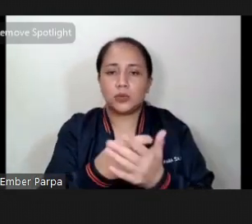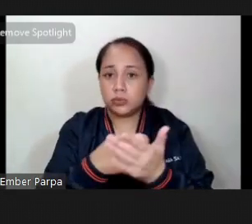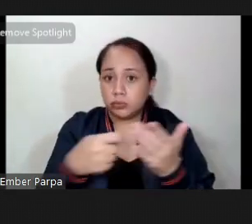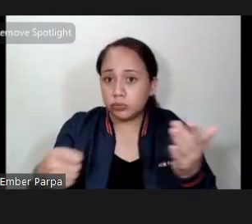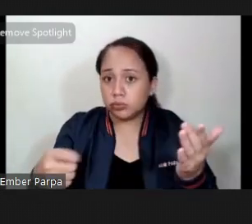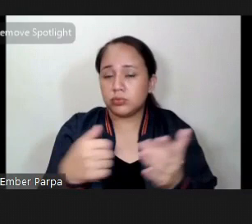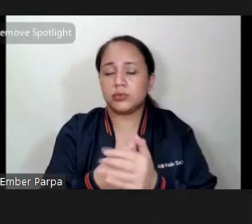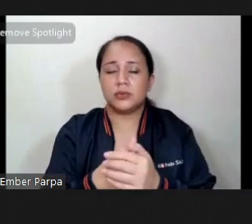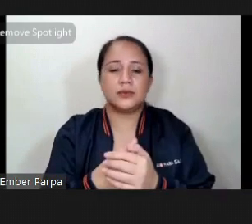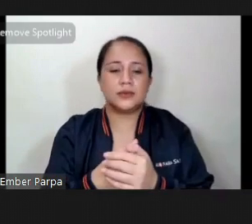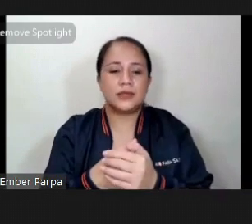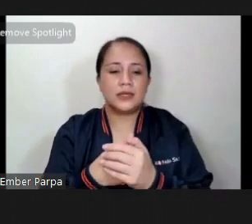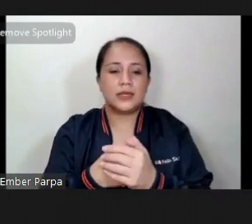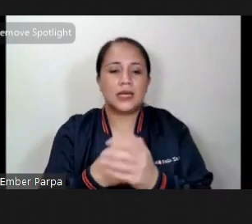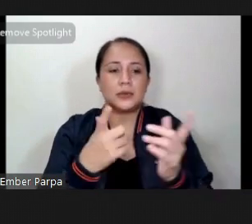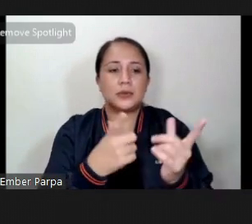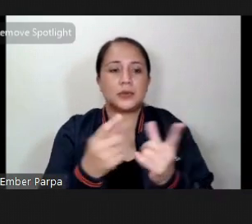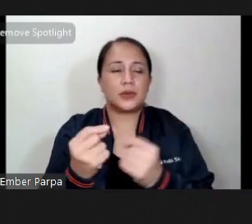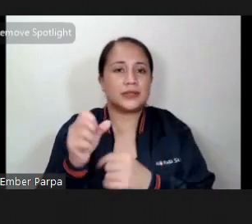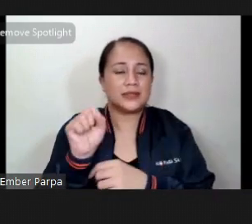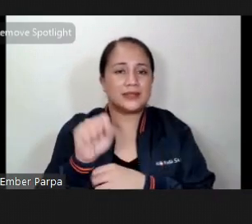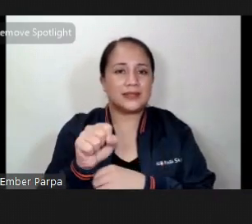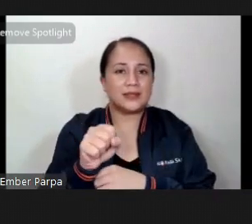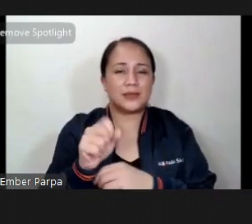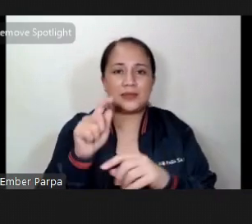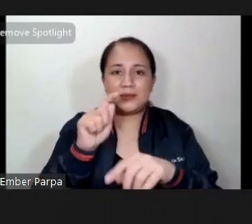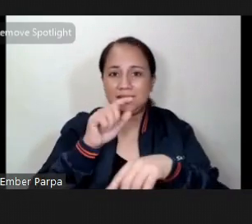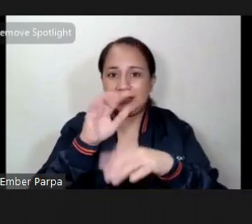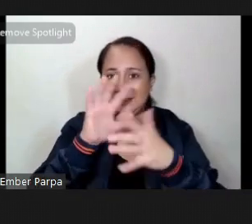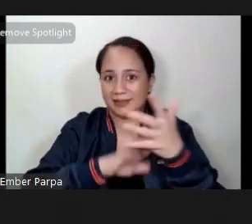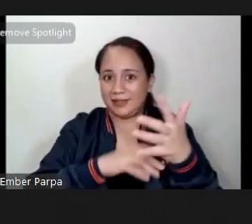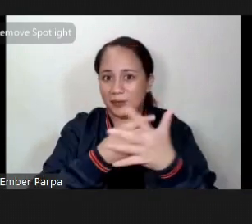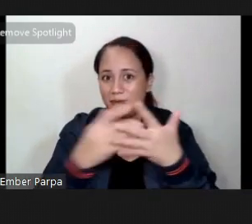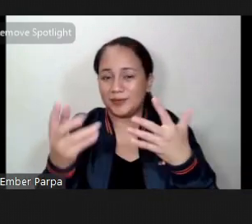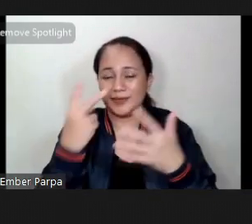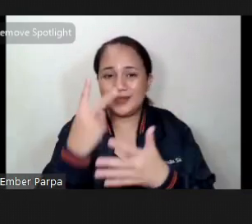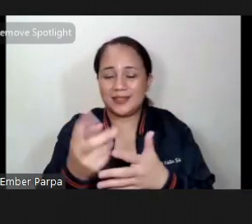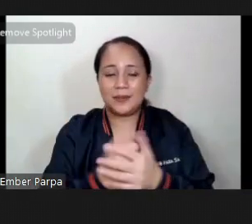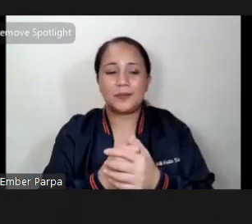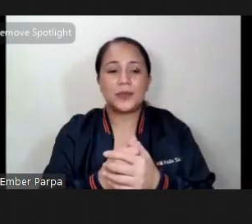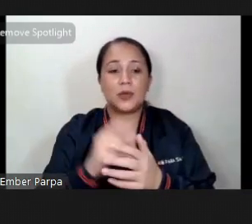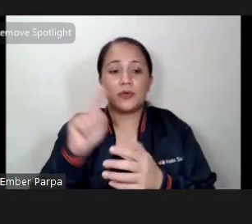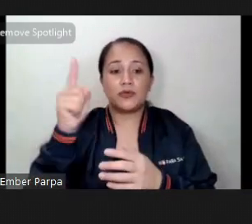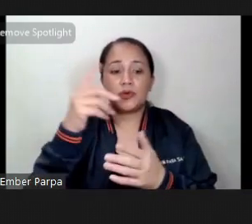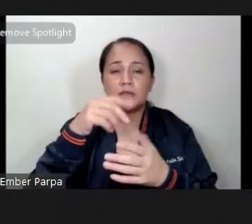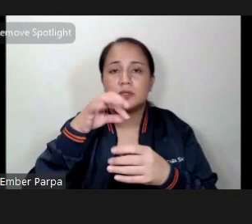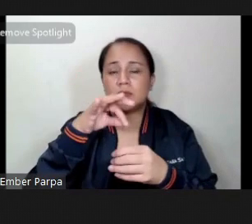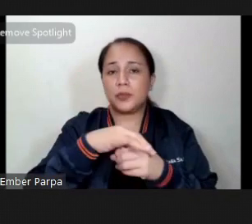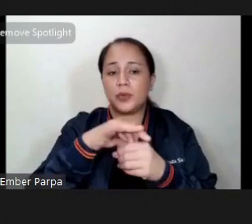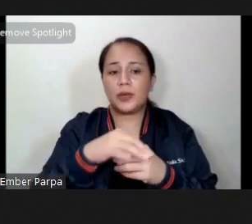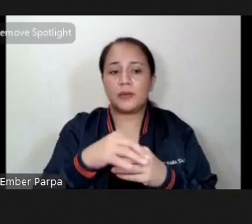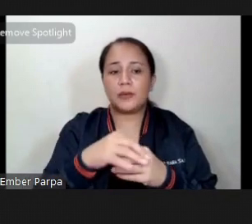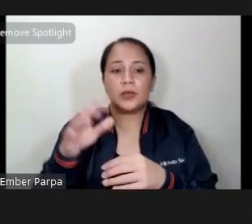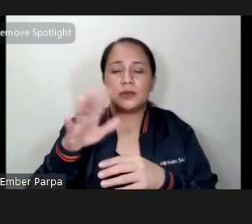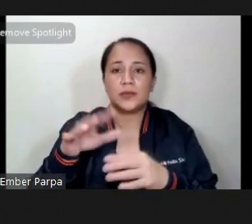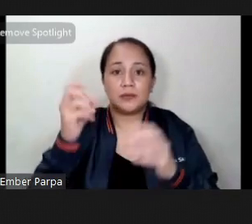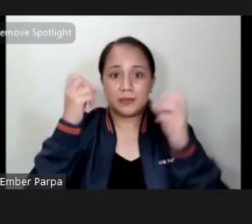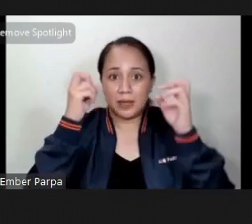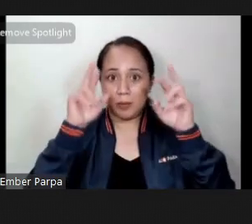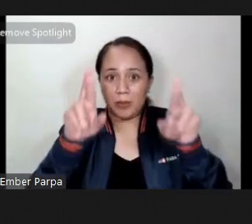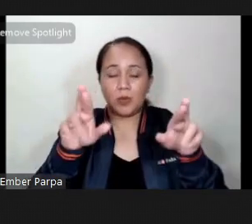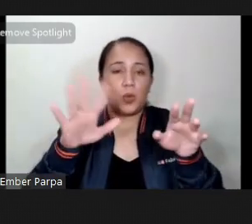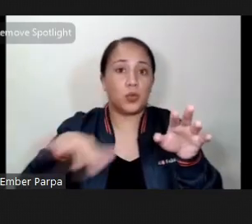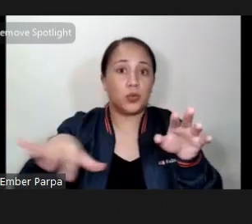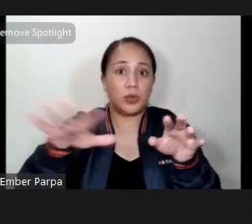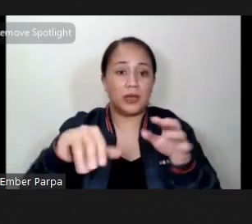and implementer, and of course the time frame. So as for the first program, we have local chief executives,